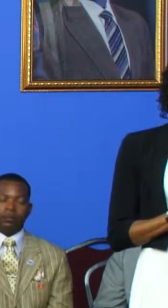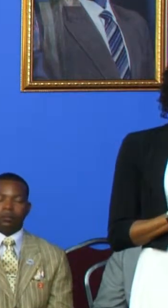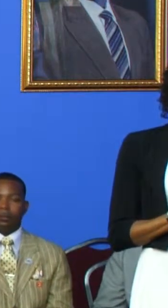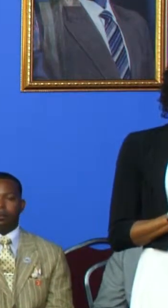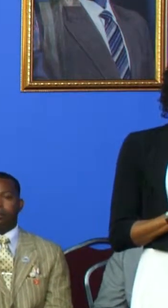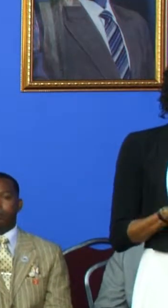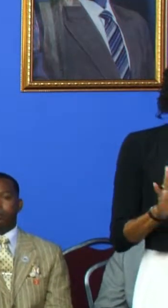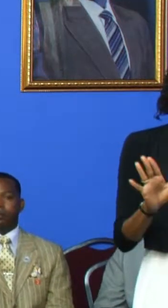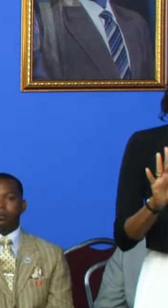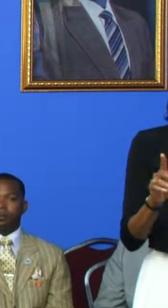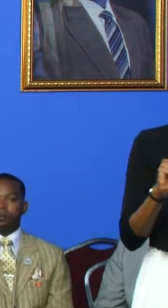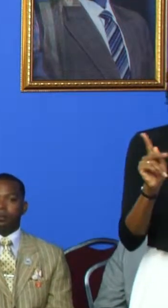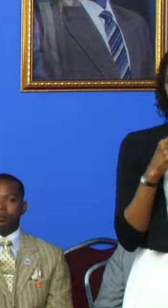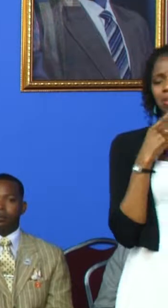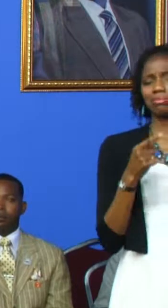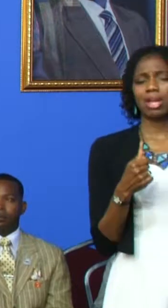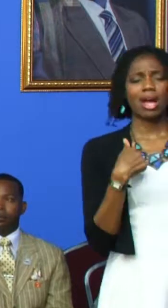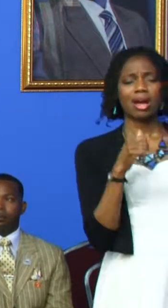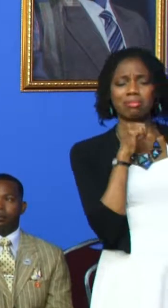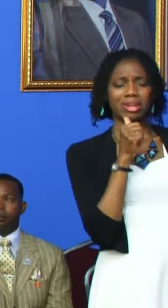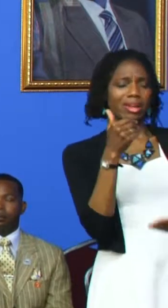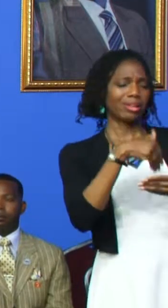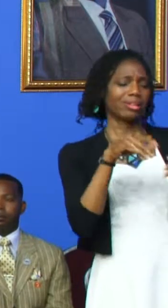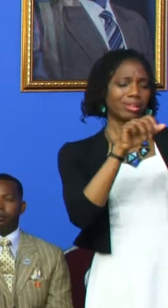Well, I'm not in the system. You in the system.